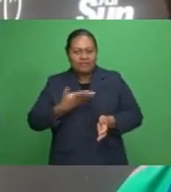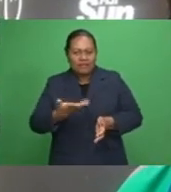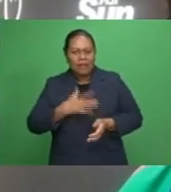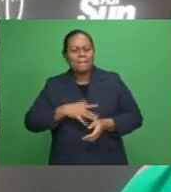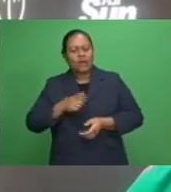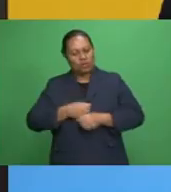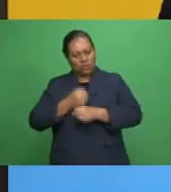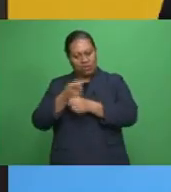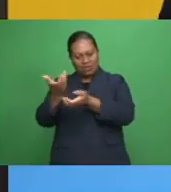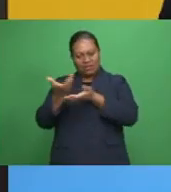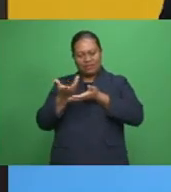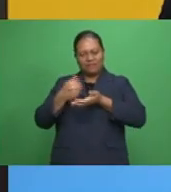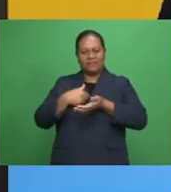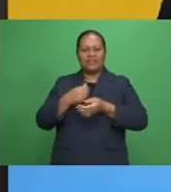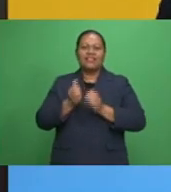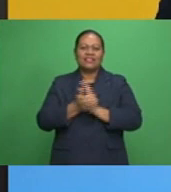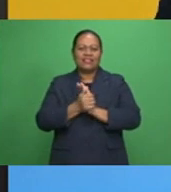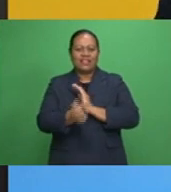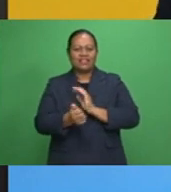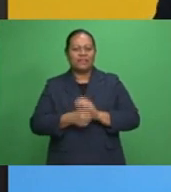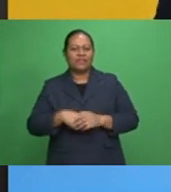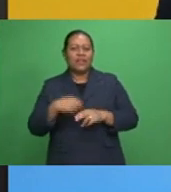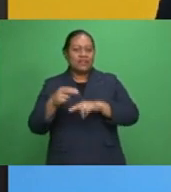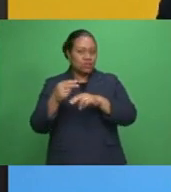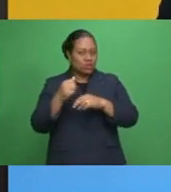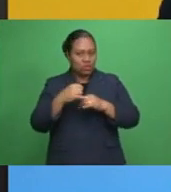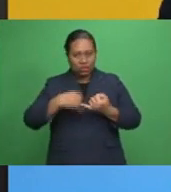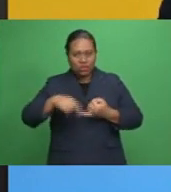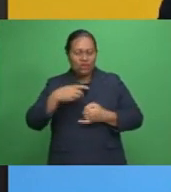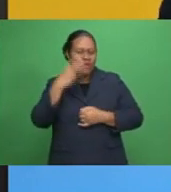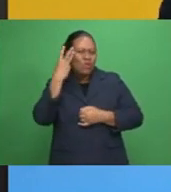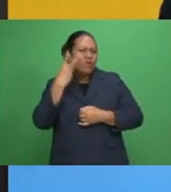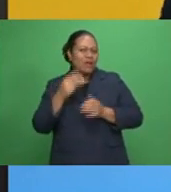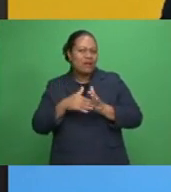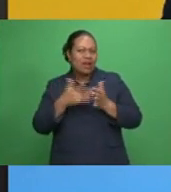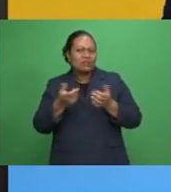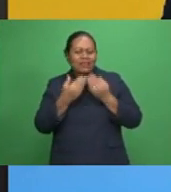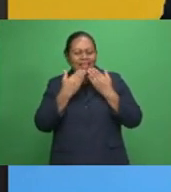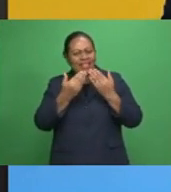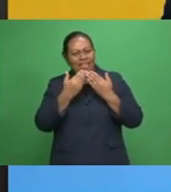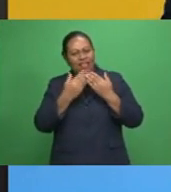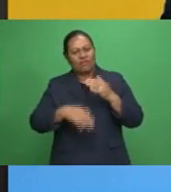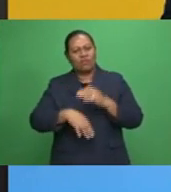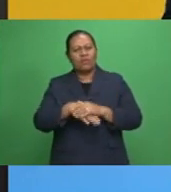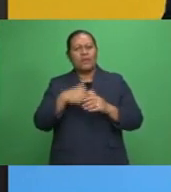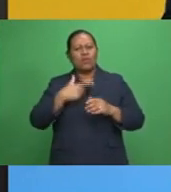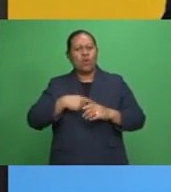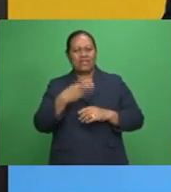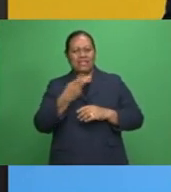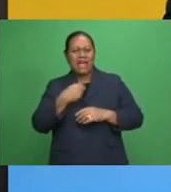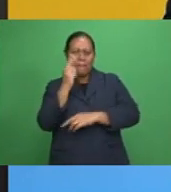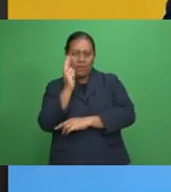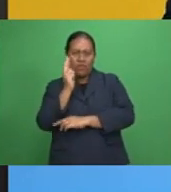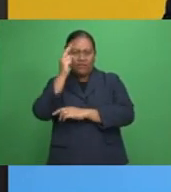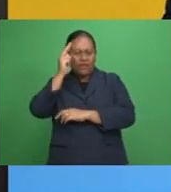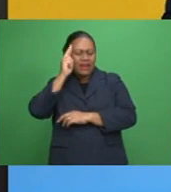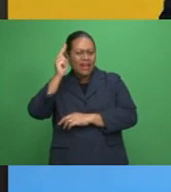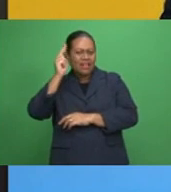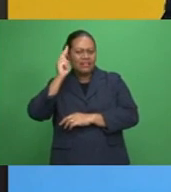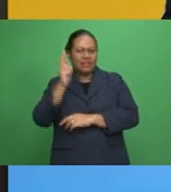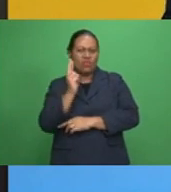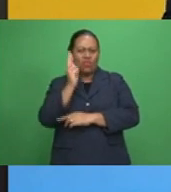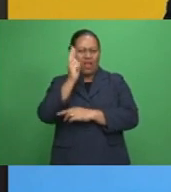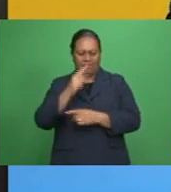given me. The Suva women's rugby team is grateful to have experienced Fiji Under 15's reps such as Ako